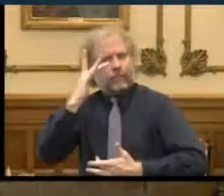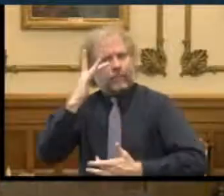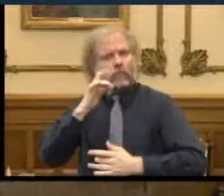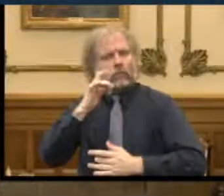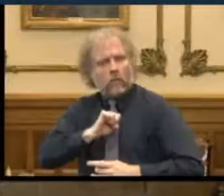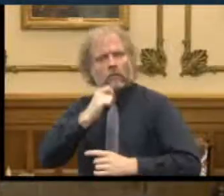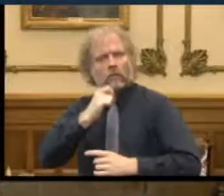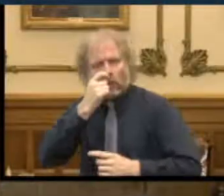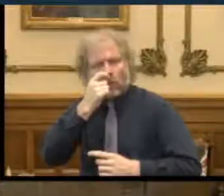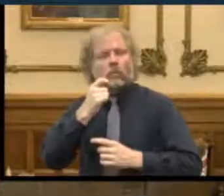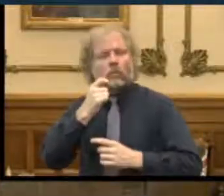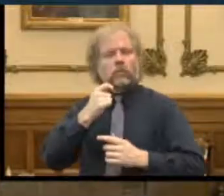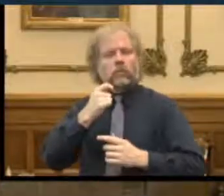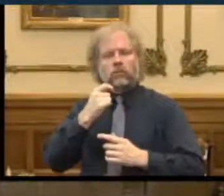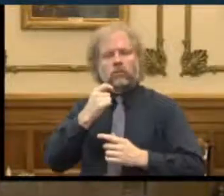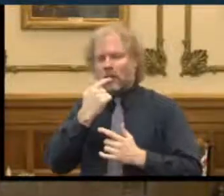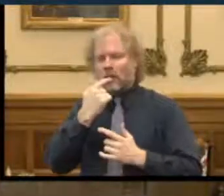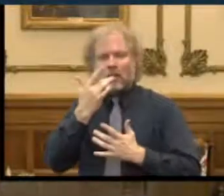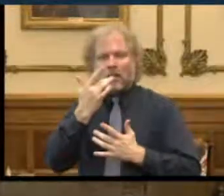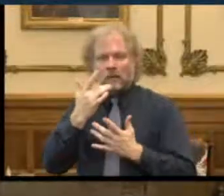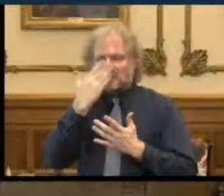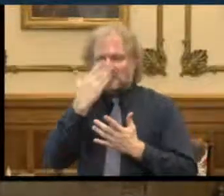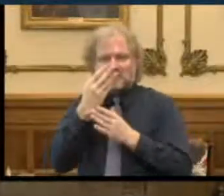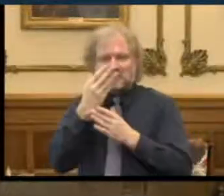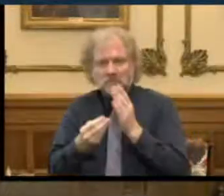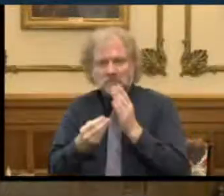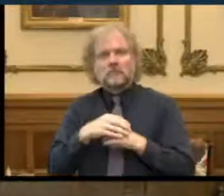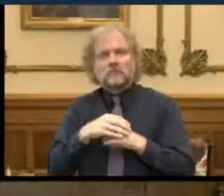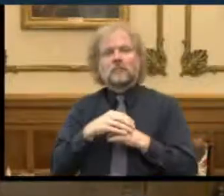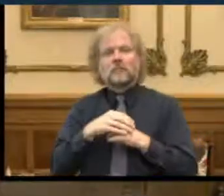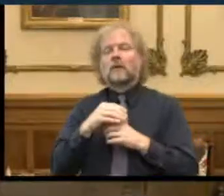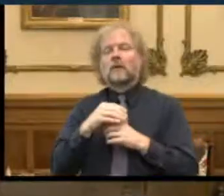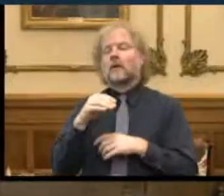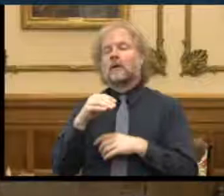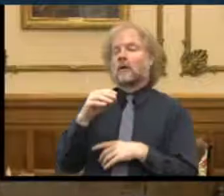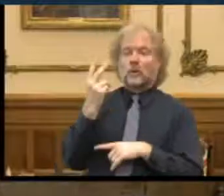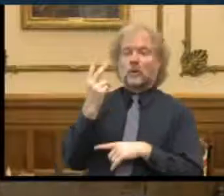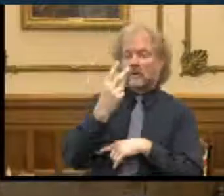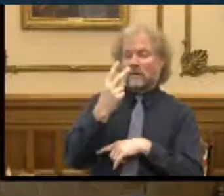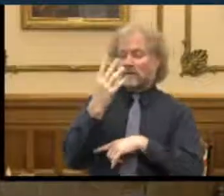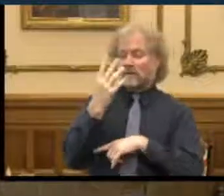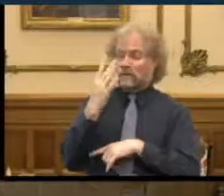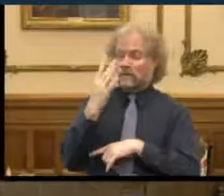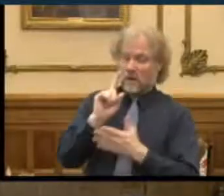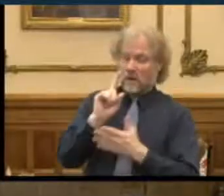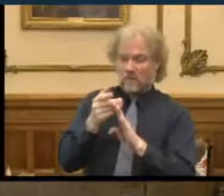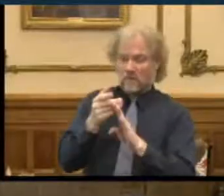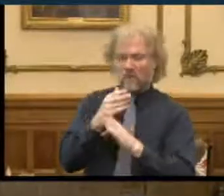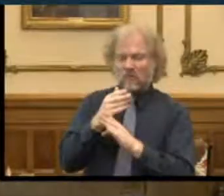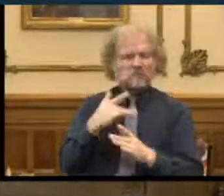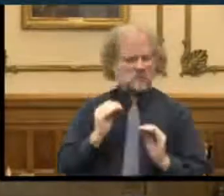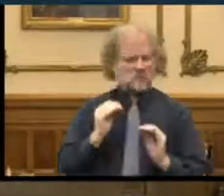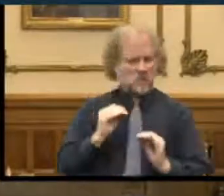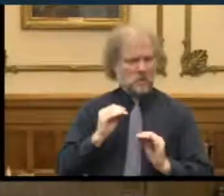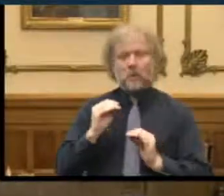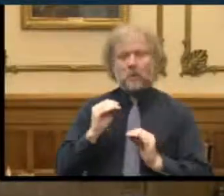would be infective the 2 days or 48 hours beforehand when they were not symptomatic, that it is important to keep